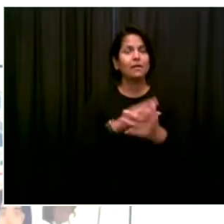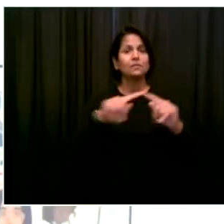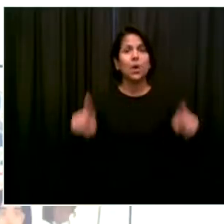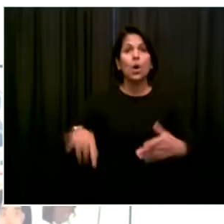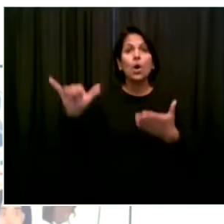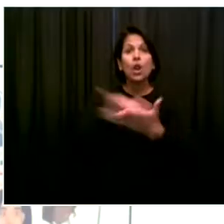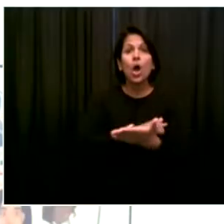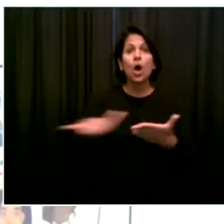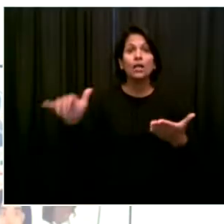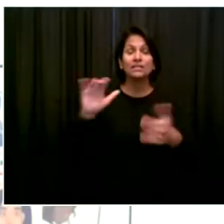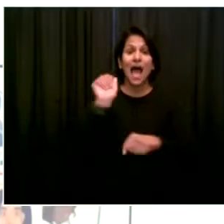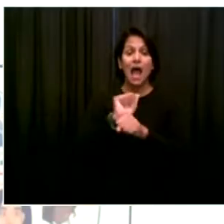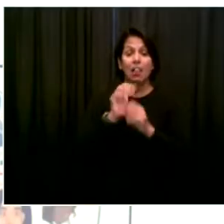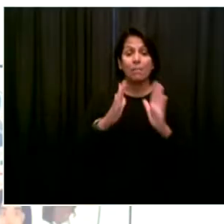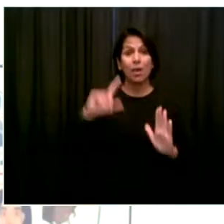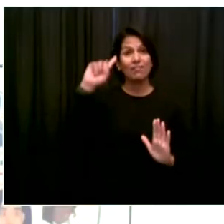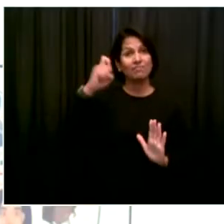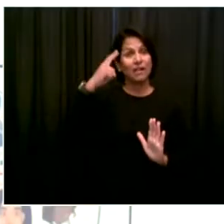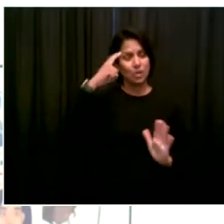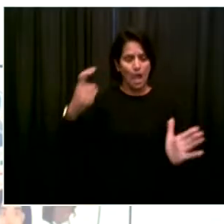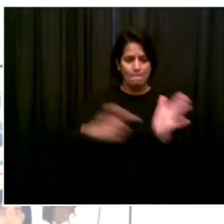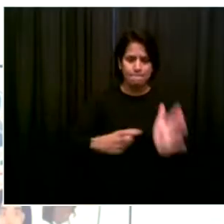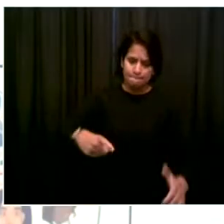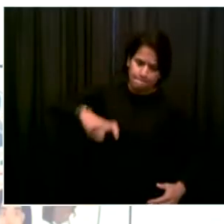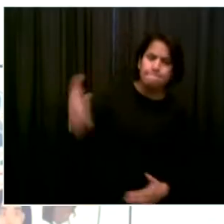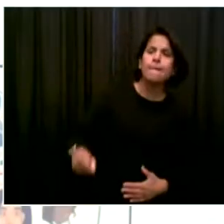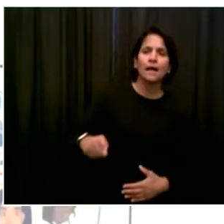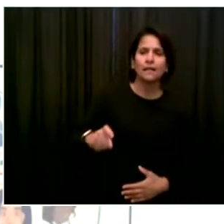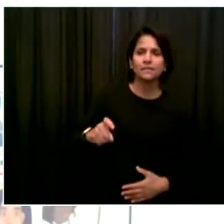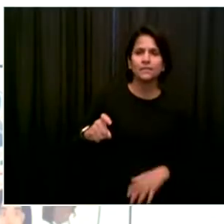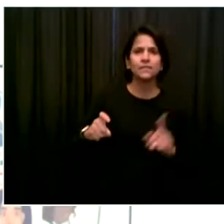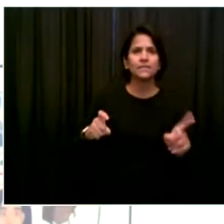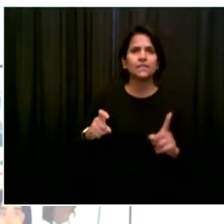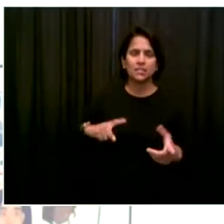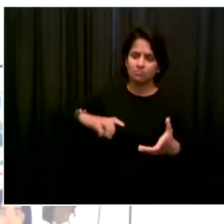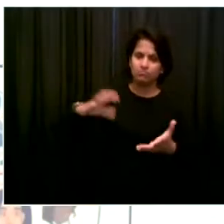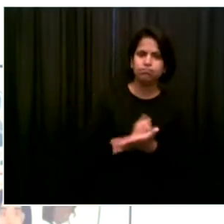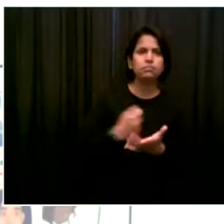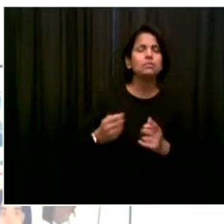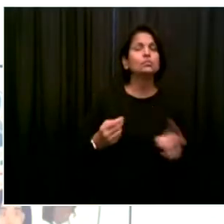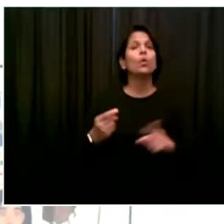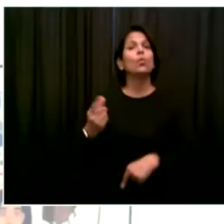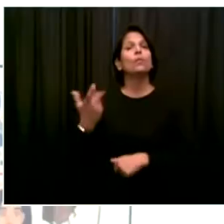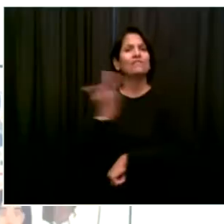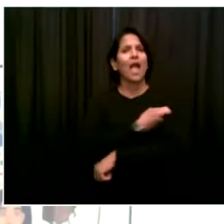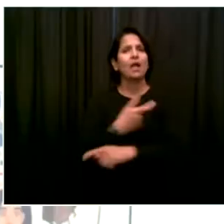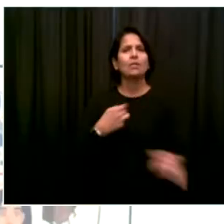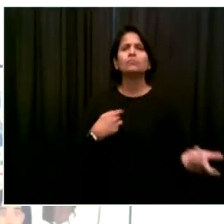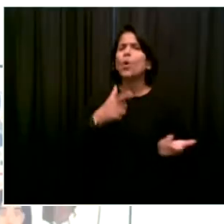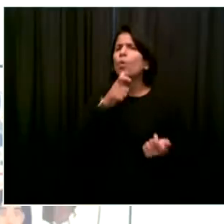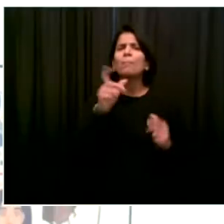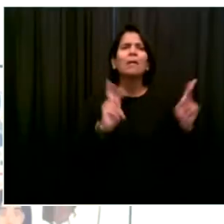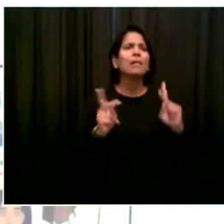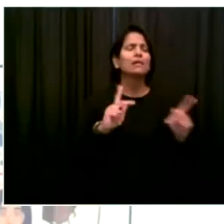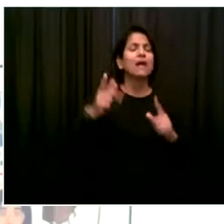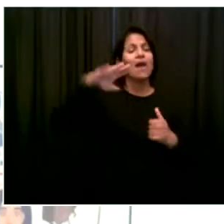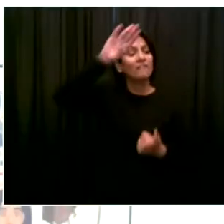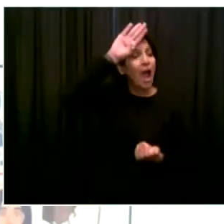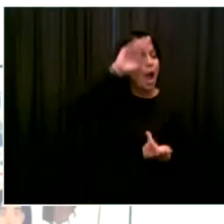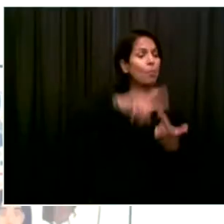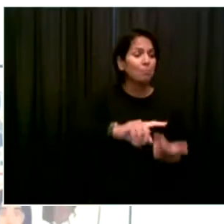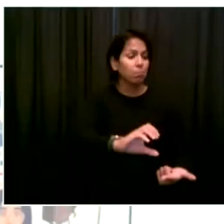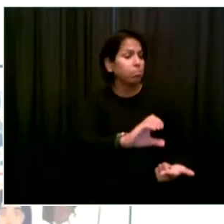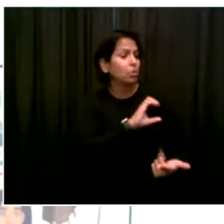to keep our city safe and running. Firefighters, sanitation workers, police officers, and inspectors. This